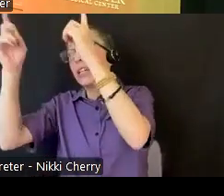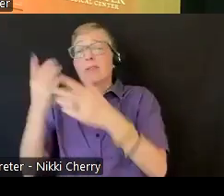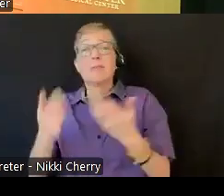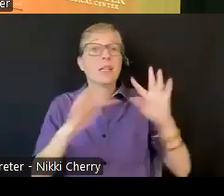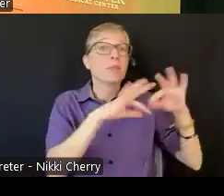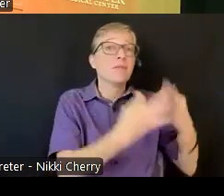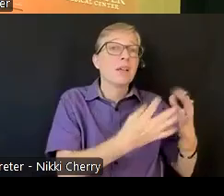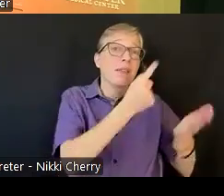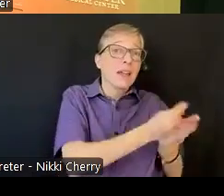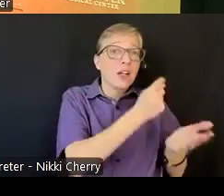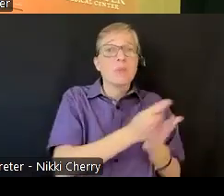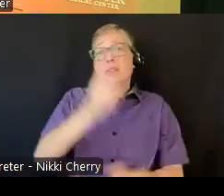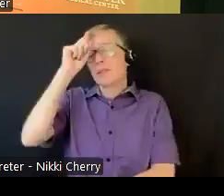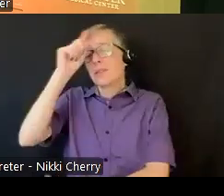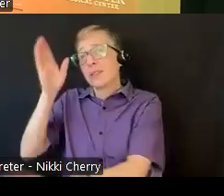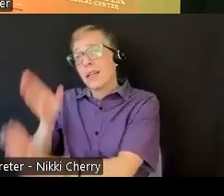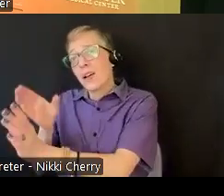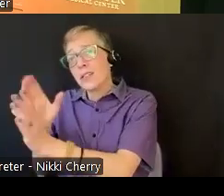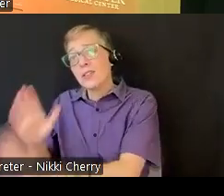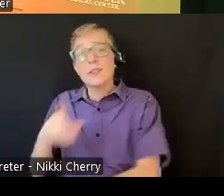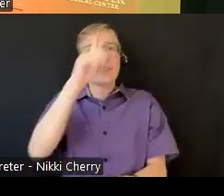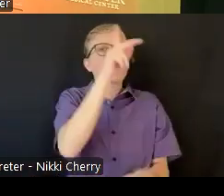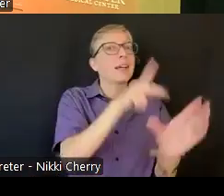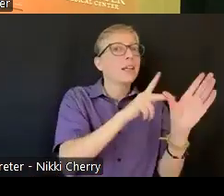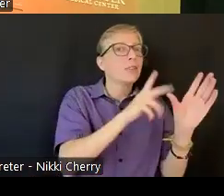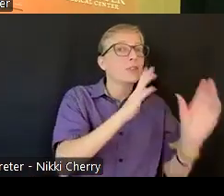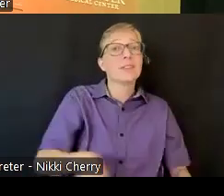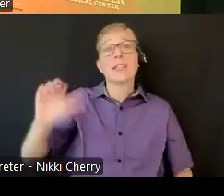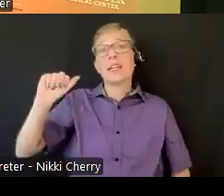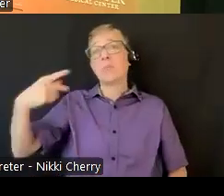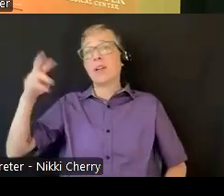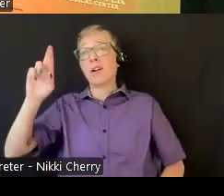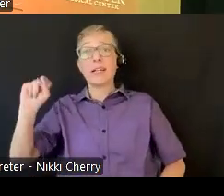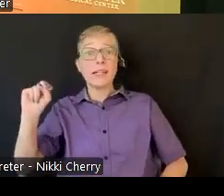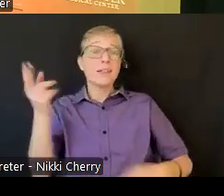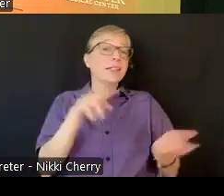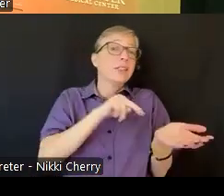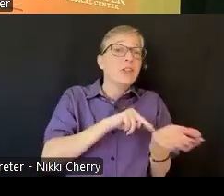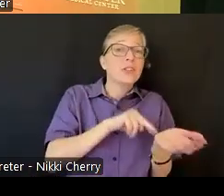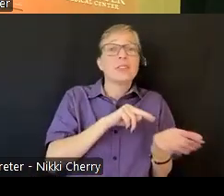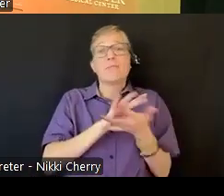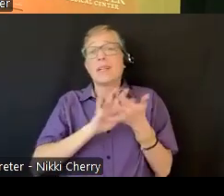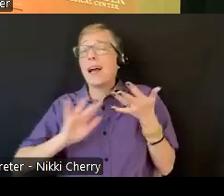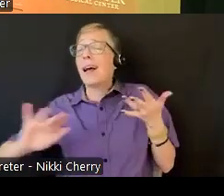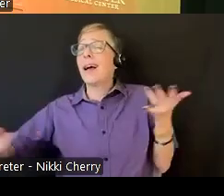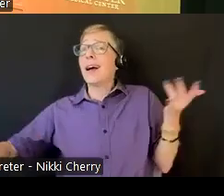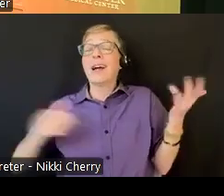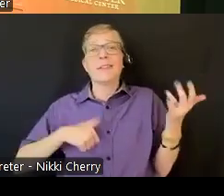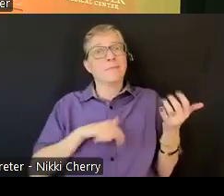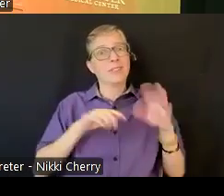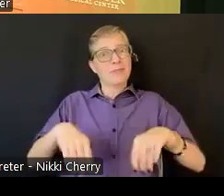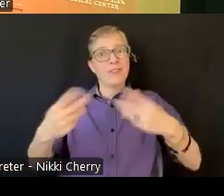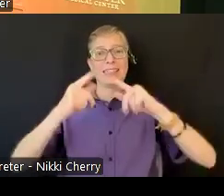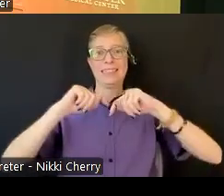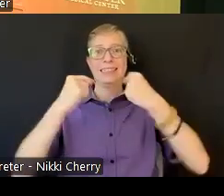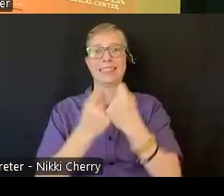therapists, nurses, APRNs, and etc. But we are providing a team-based